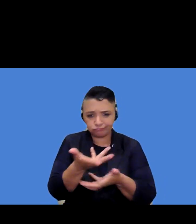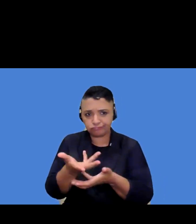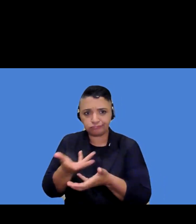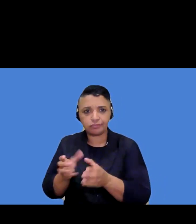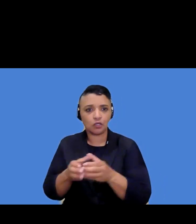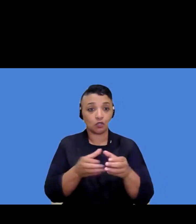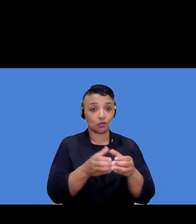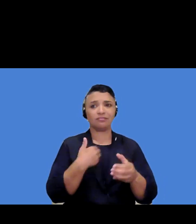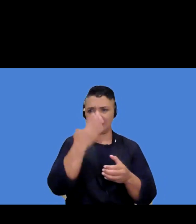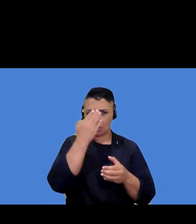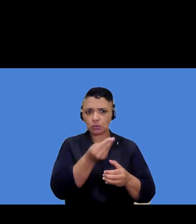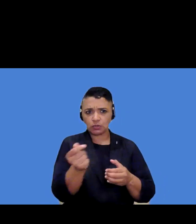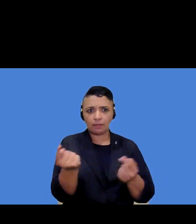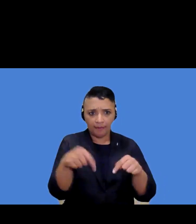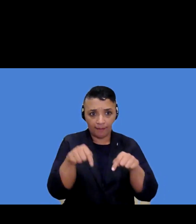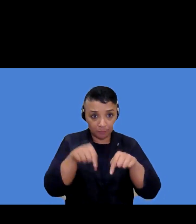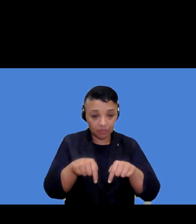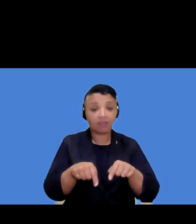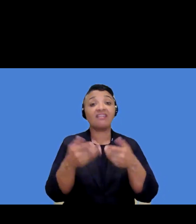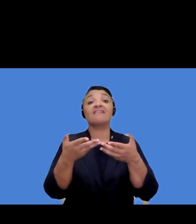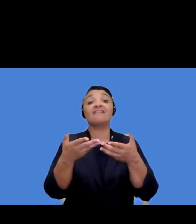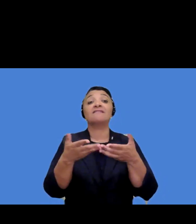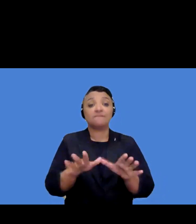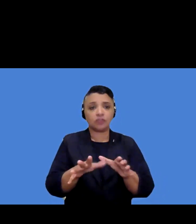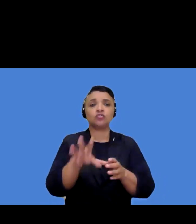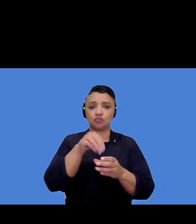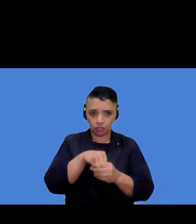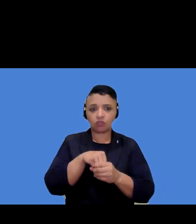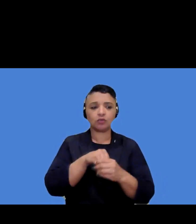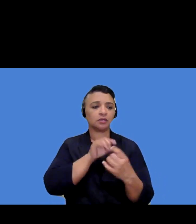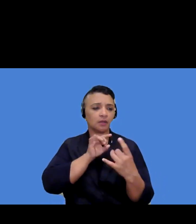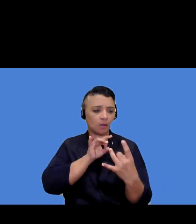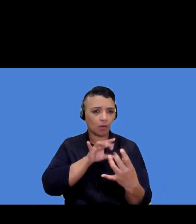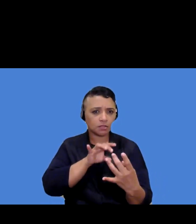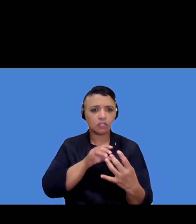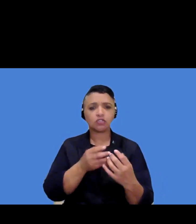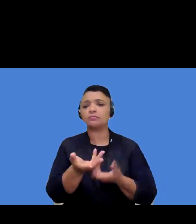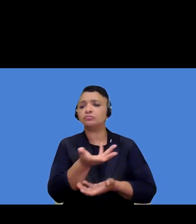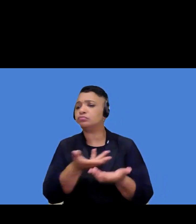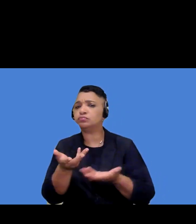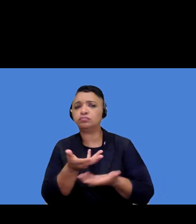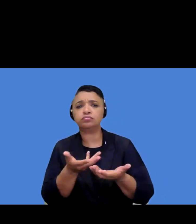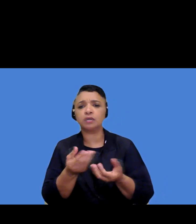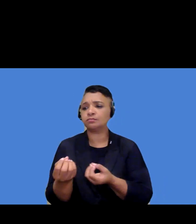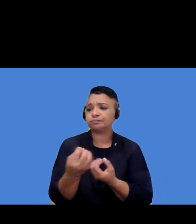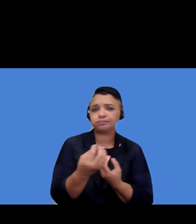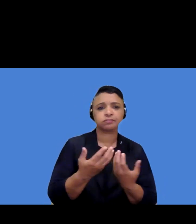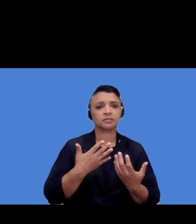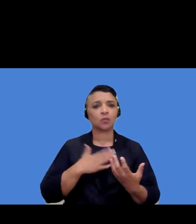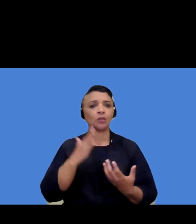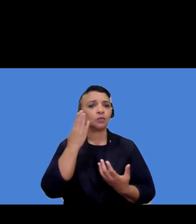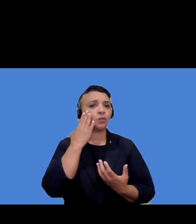attending today have participated in. The consultations aimed at understanding